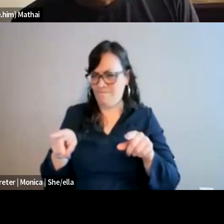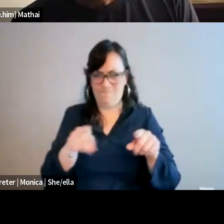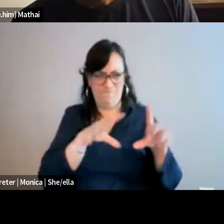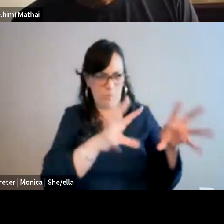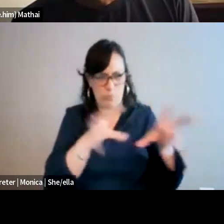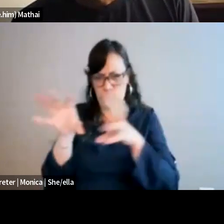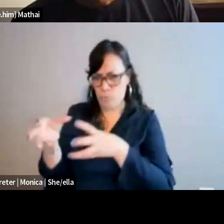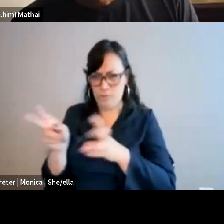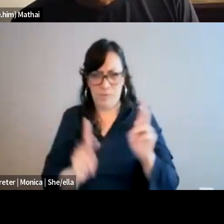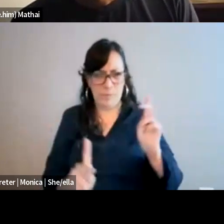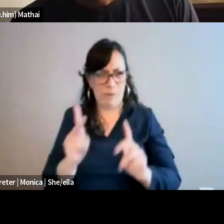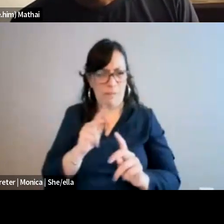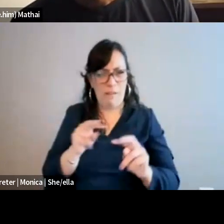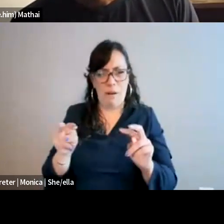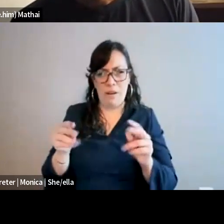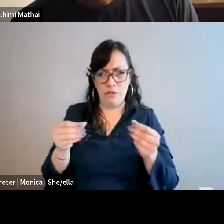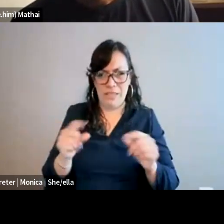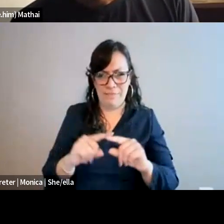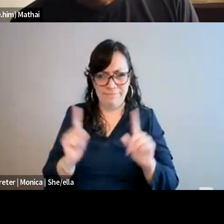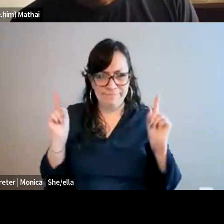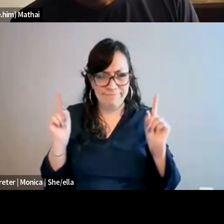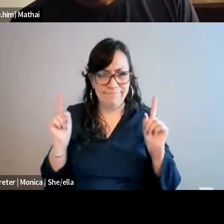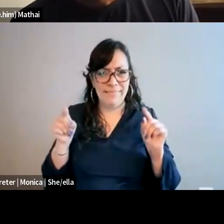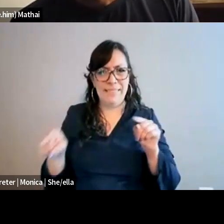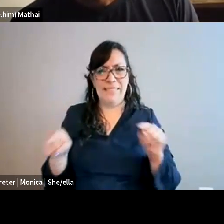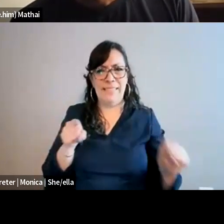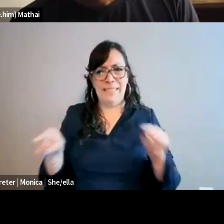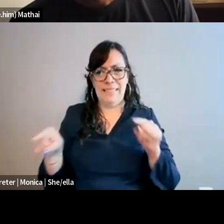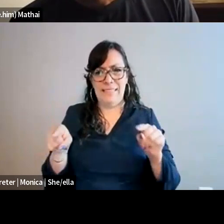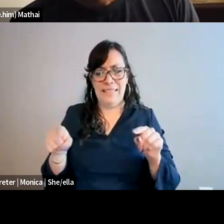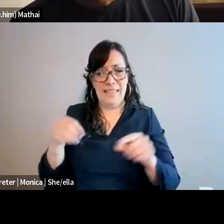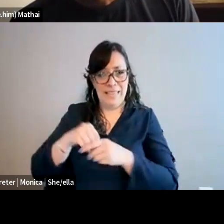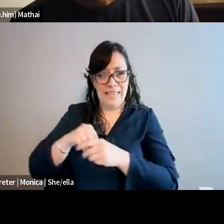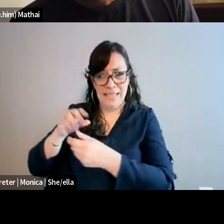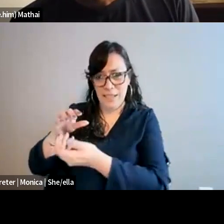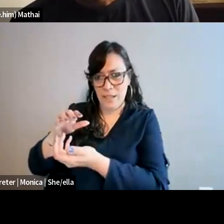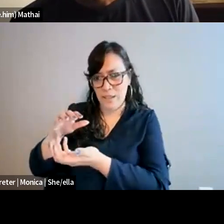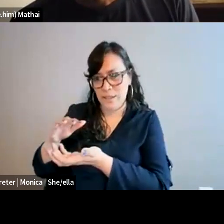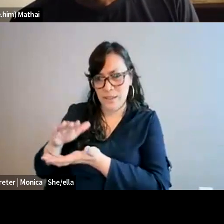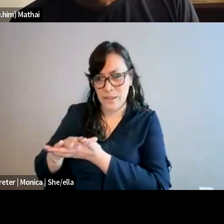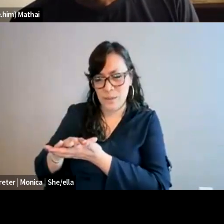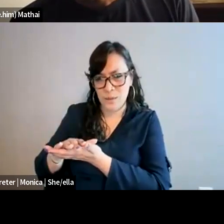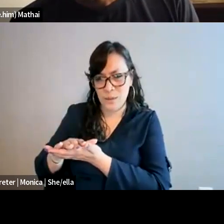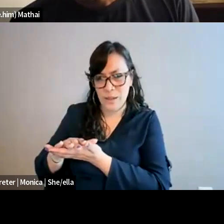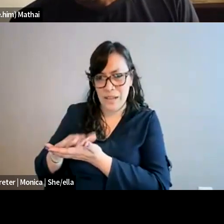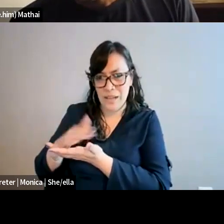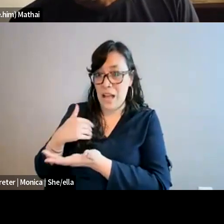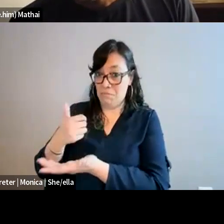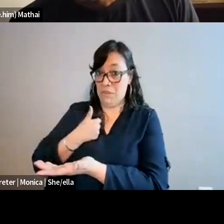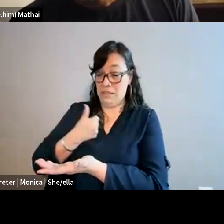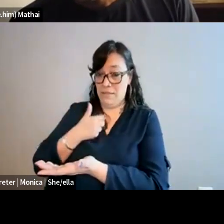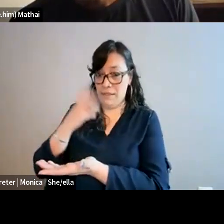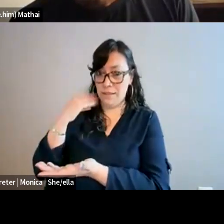just view of brown and black children in schools. And I have had experience